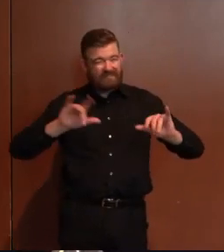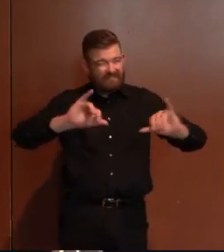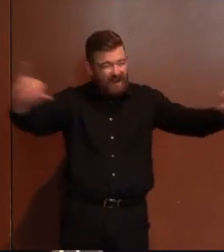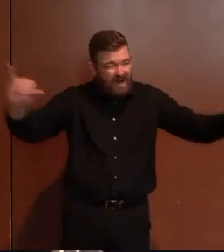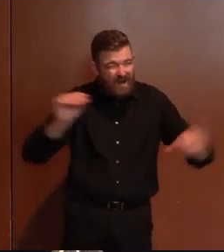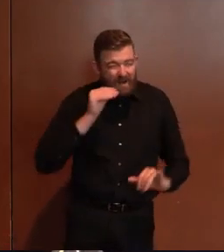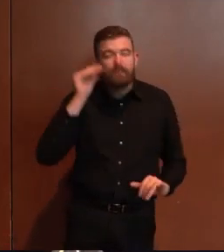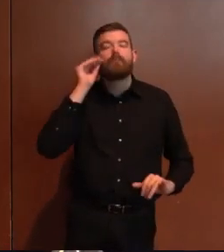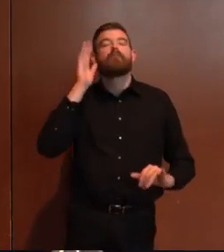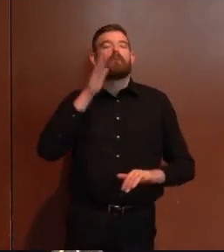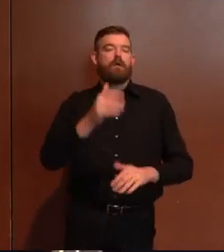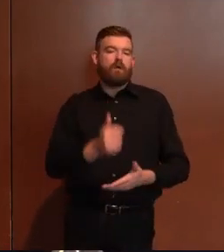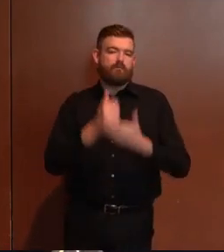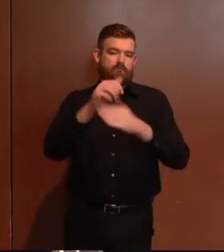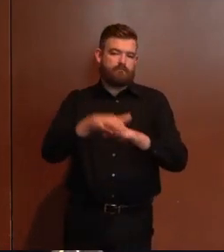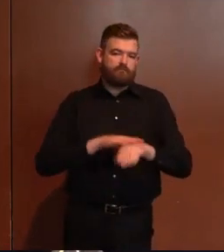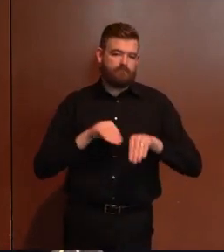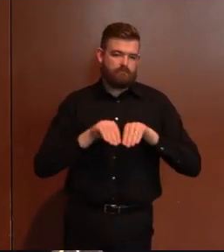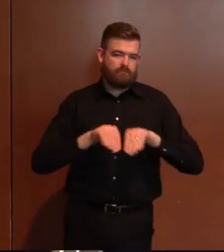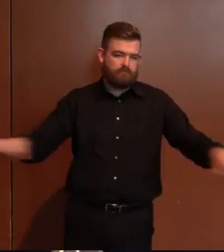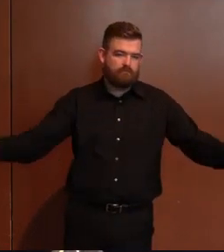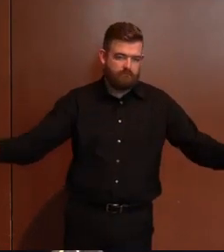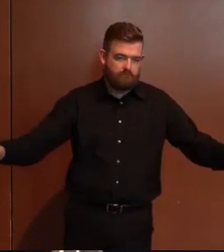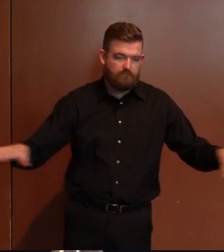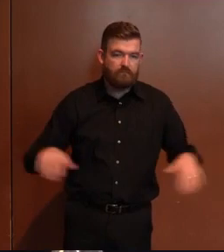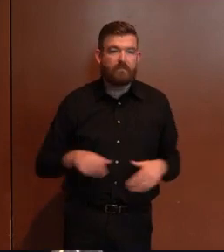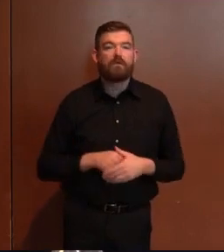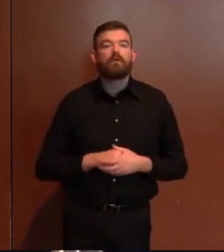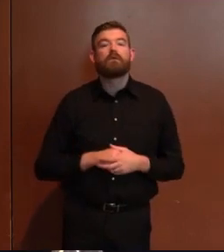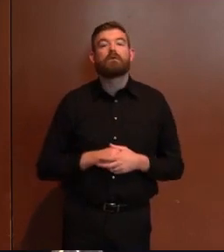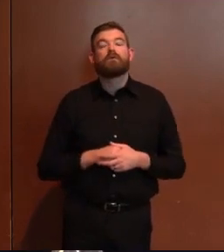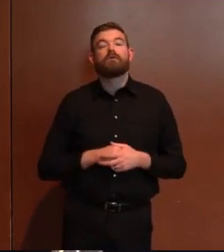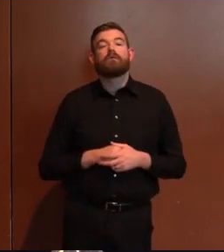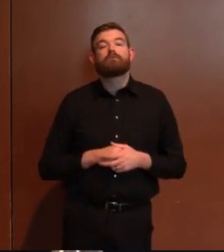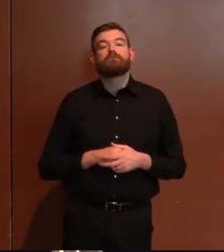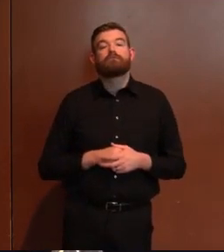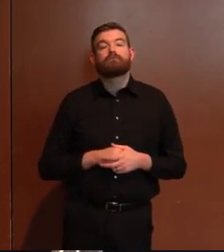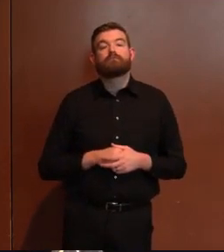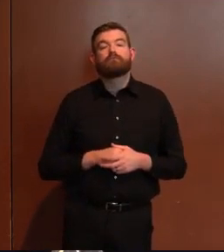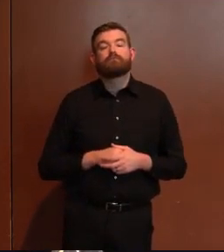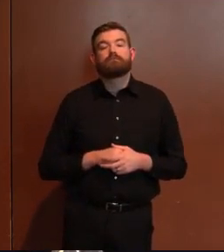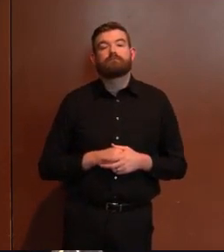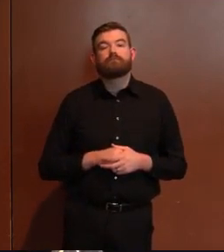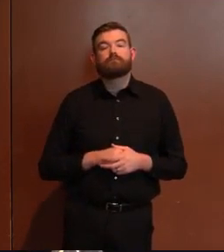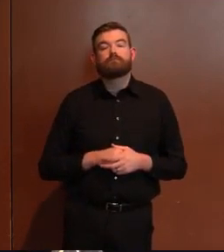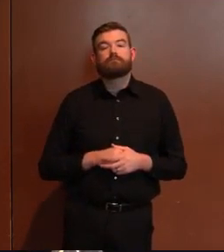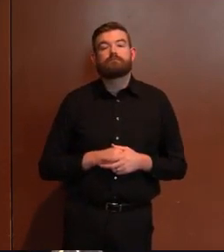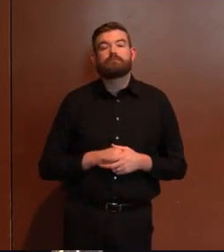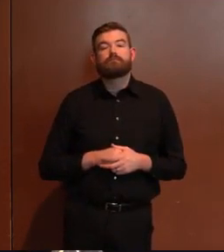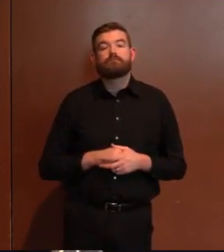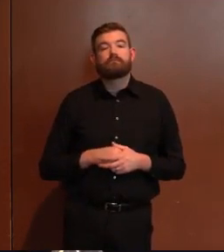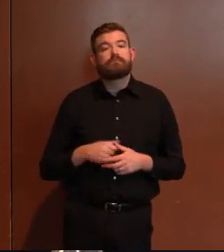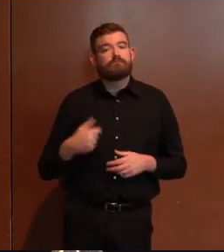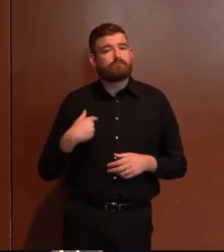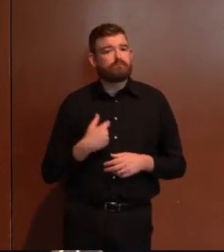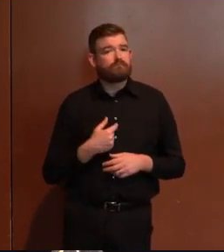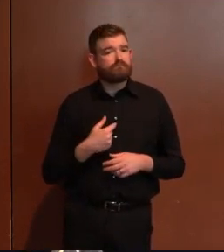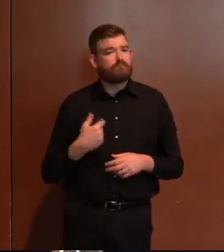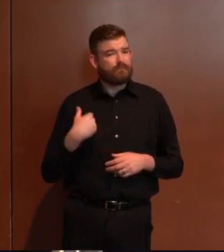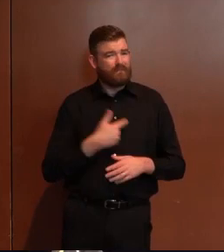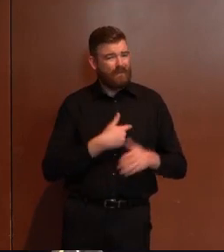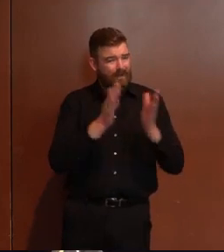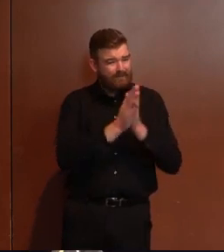did. So we've done some things extraordinary well done. On the other hand, we've asked every department to have an